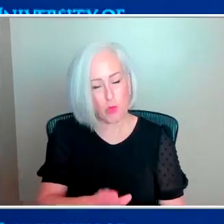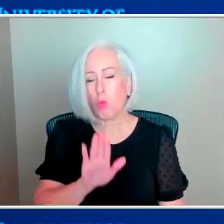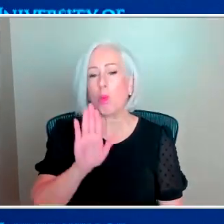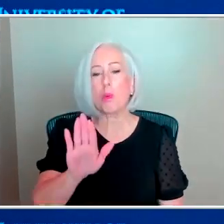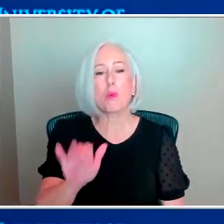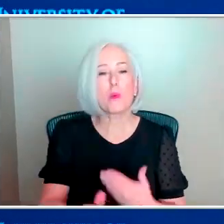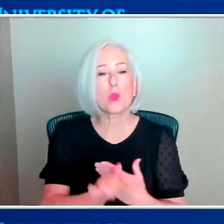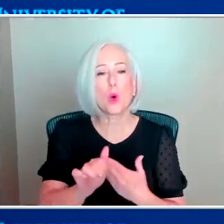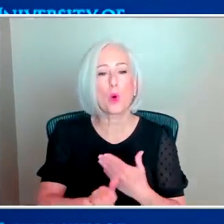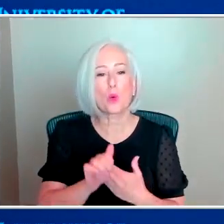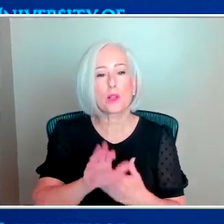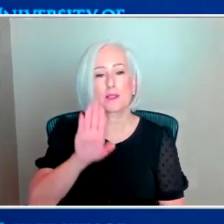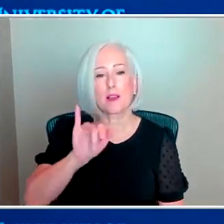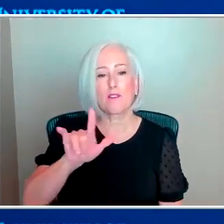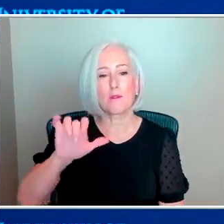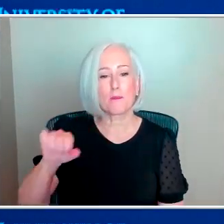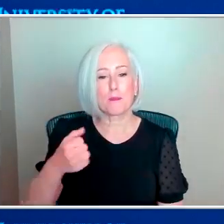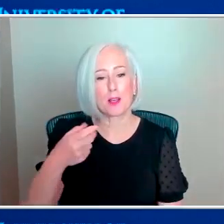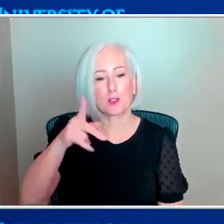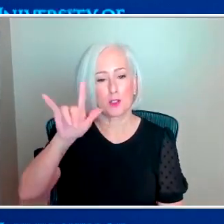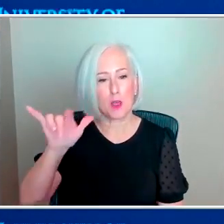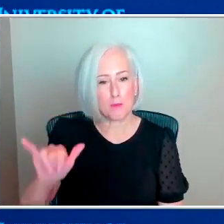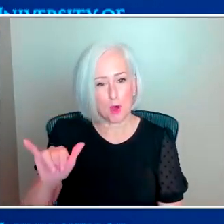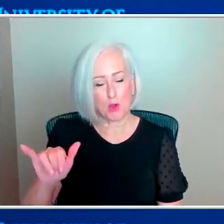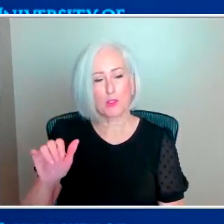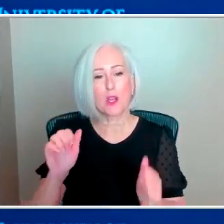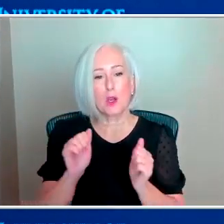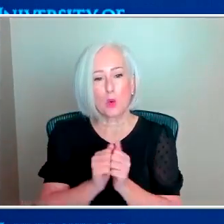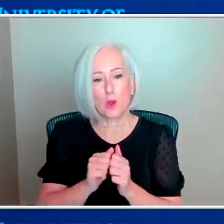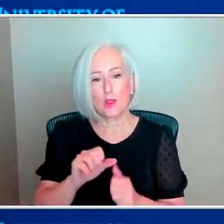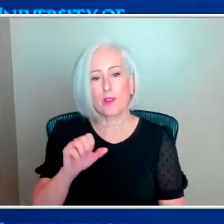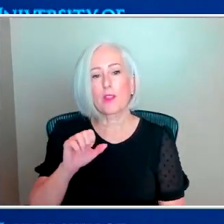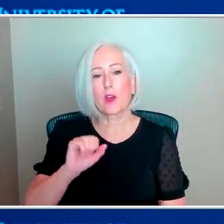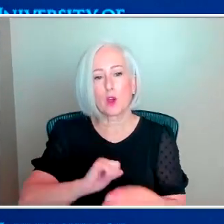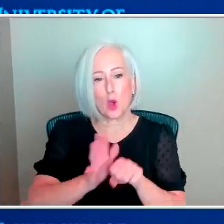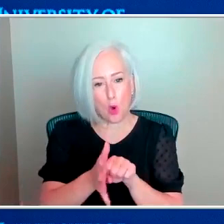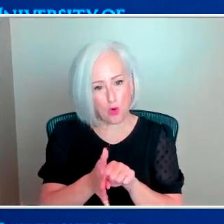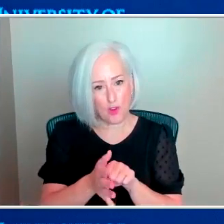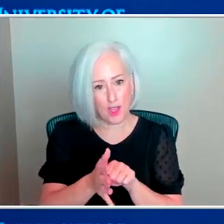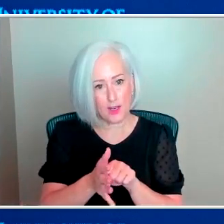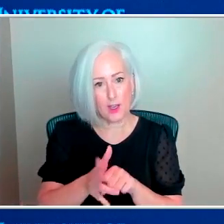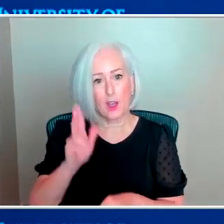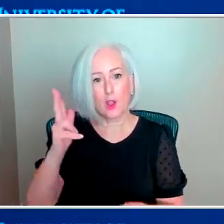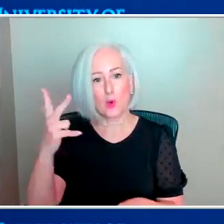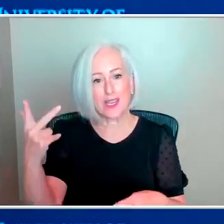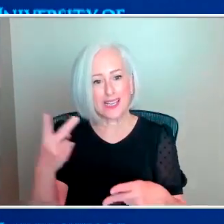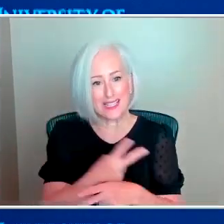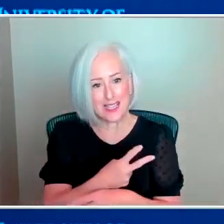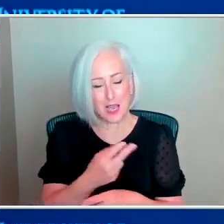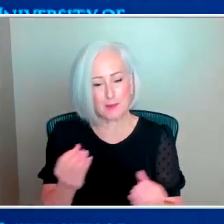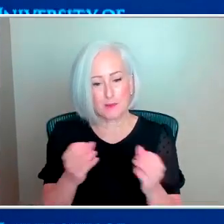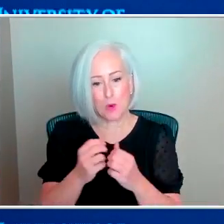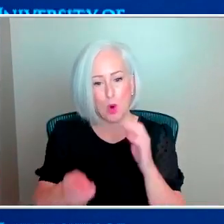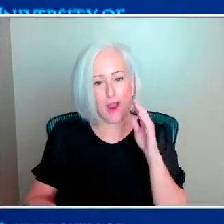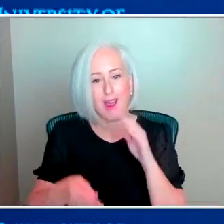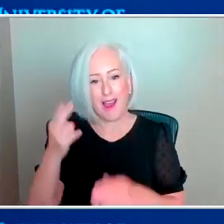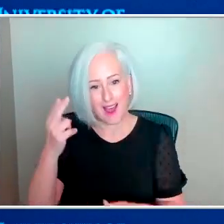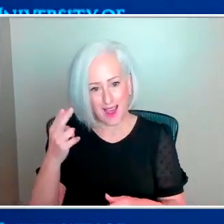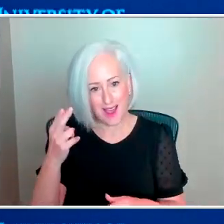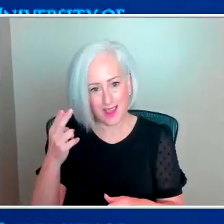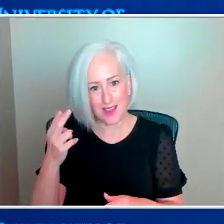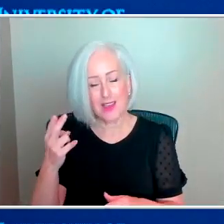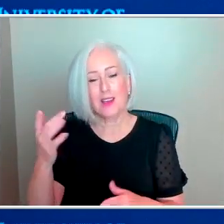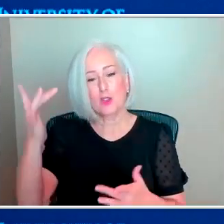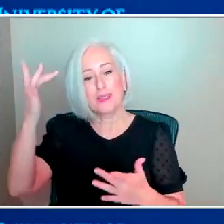palsy with the infection, with SARS-CoV-2 infection, was actually 3 times higher than if you were getting the vaccine as well.